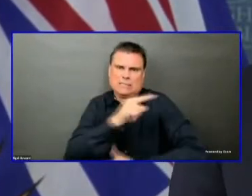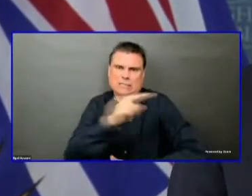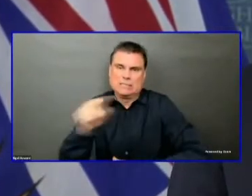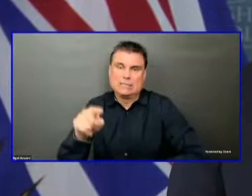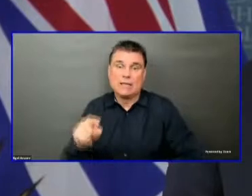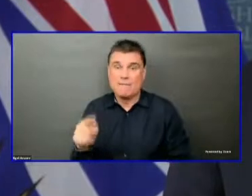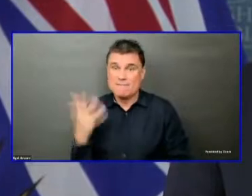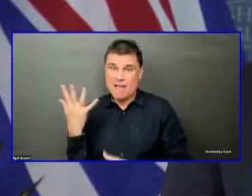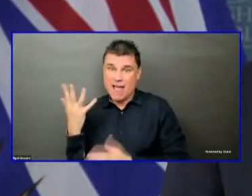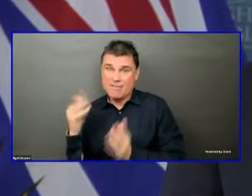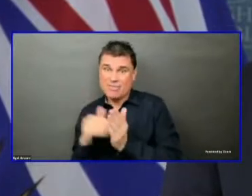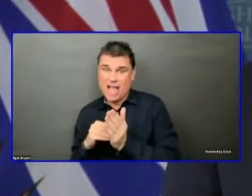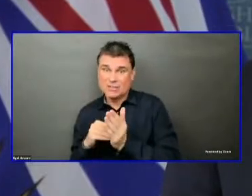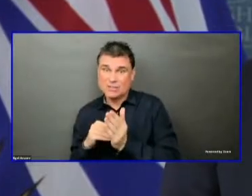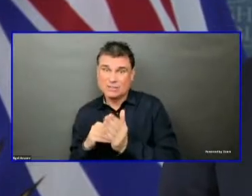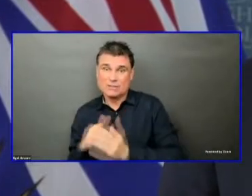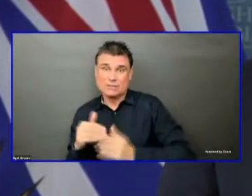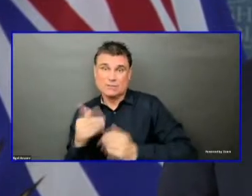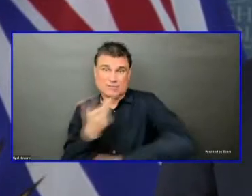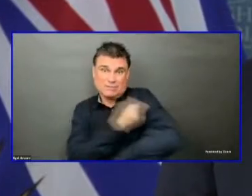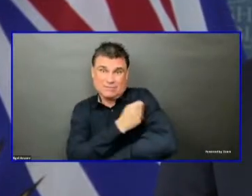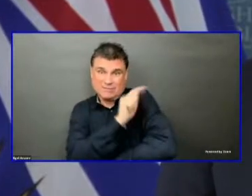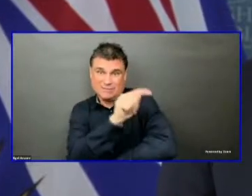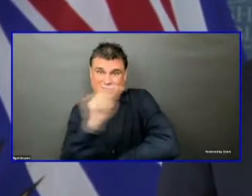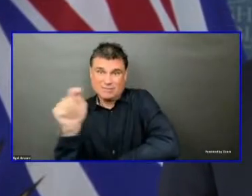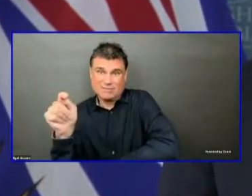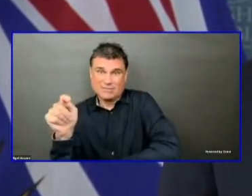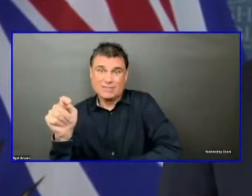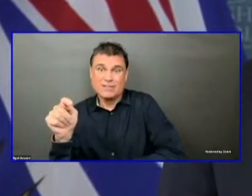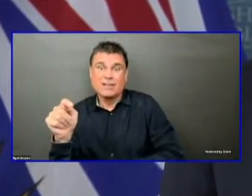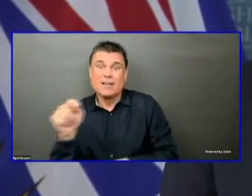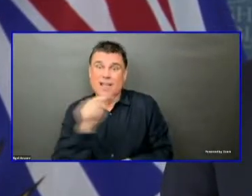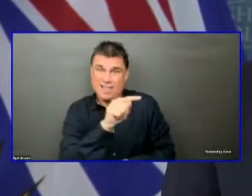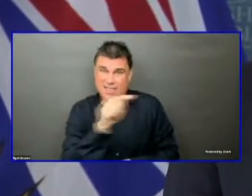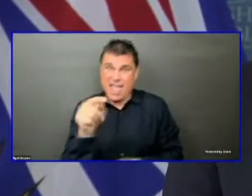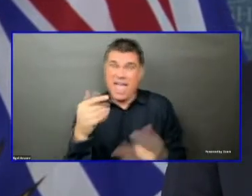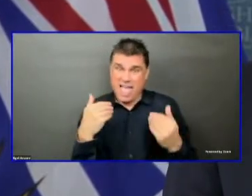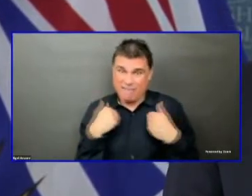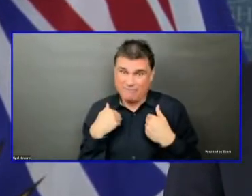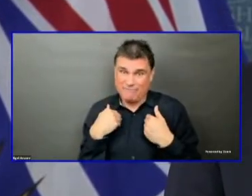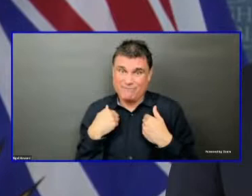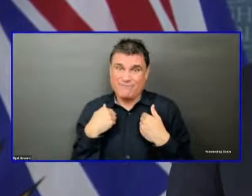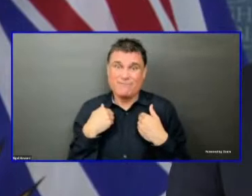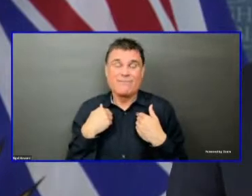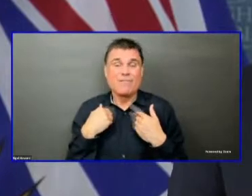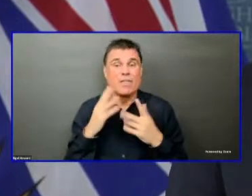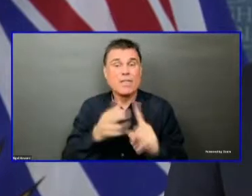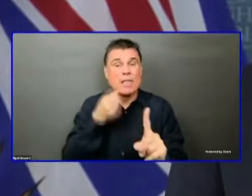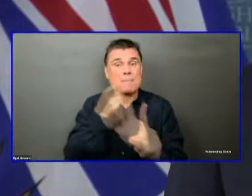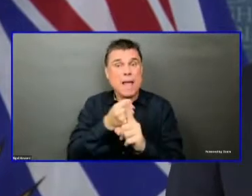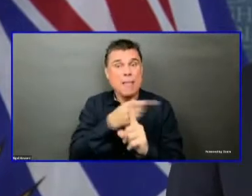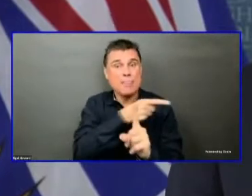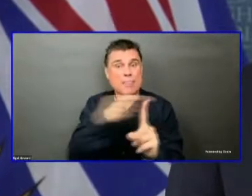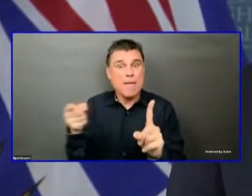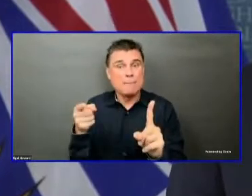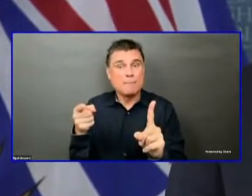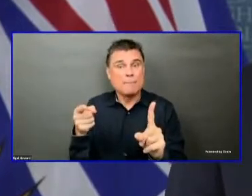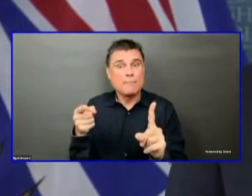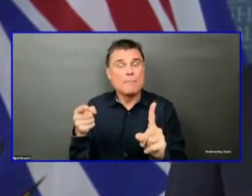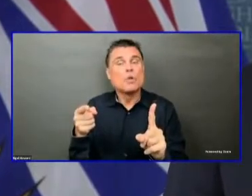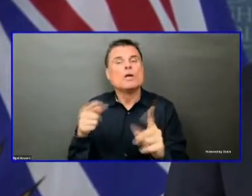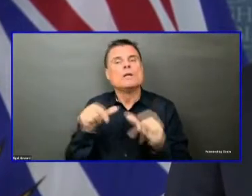the effect of immunization in long-term care has been positive. There were 49 outbreaks on